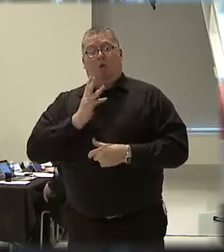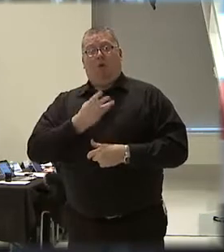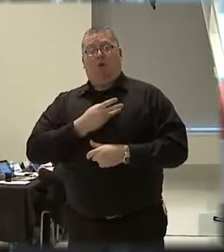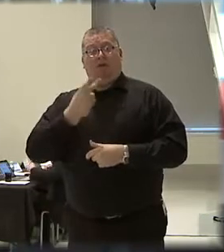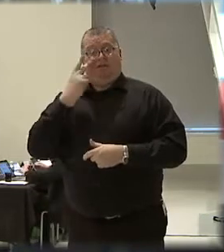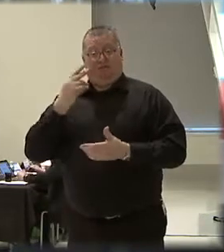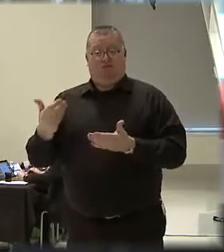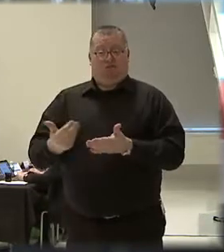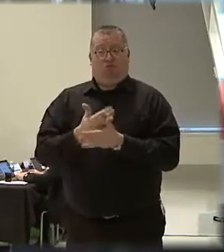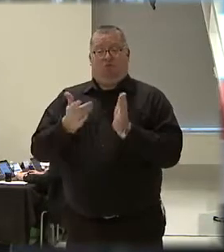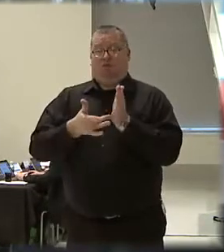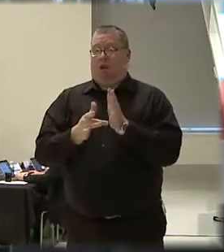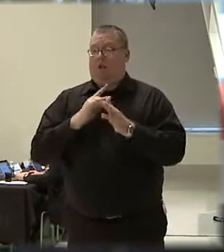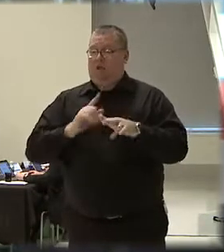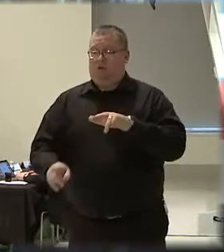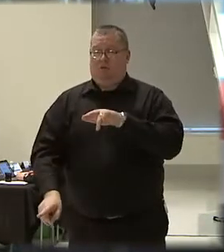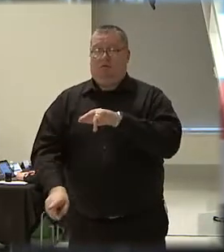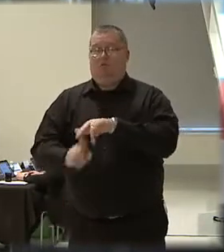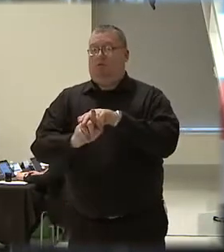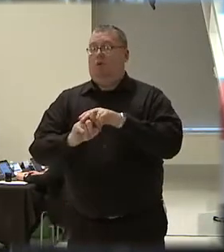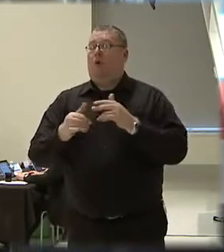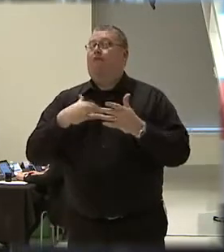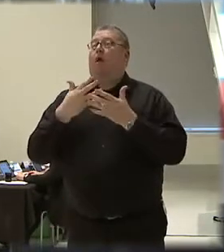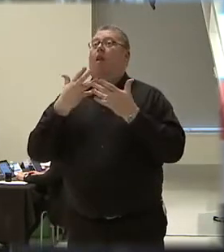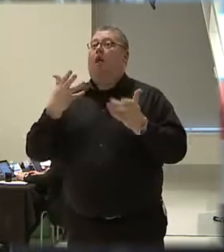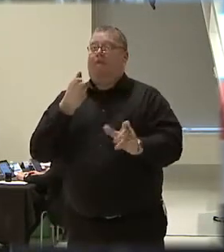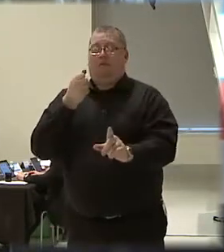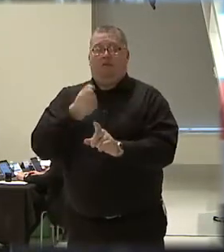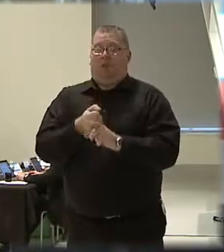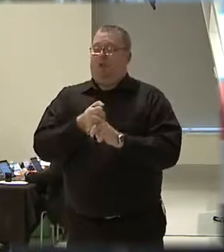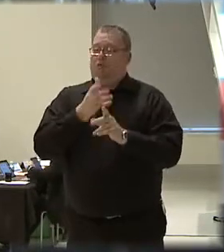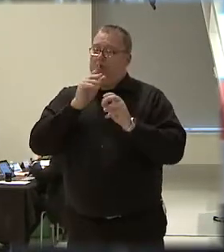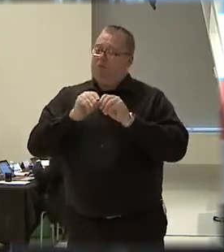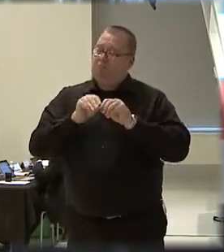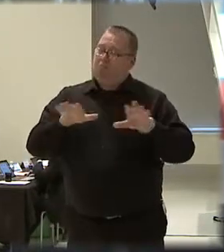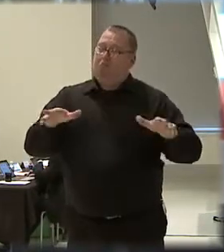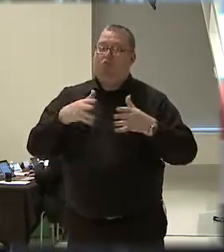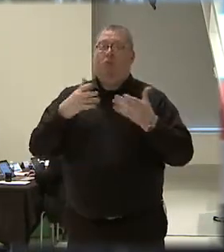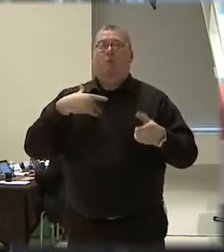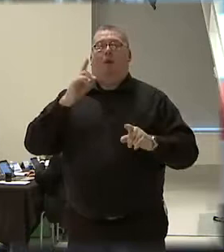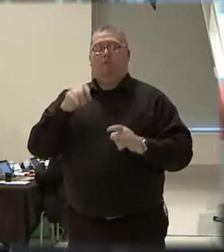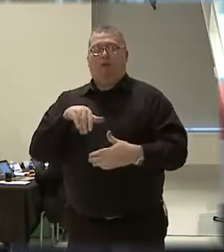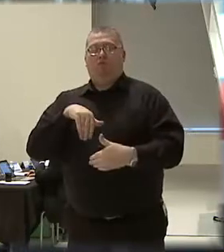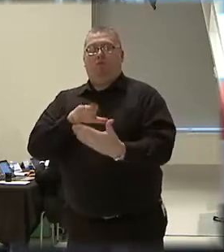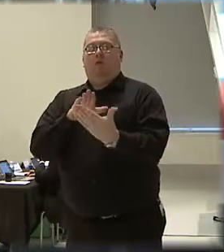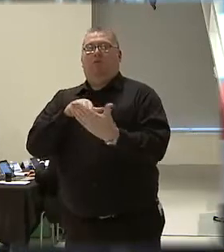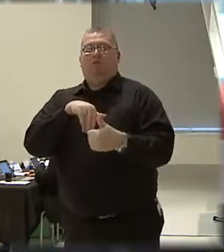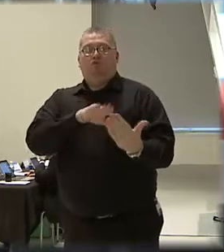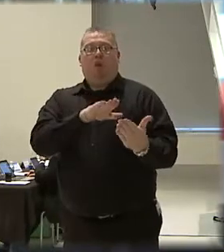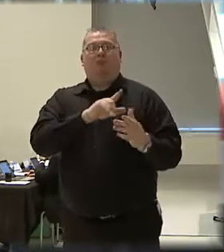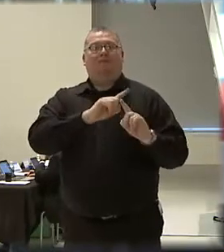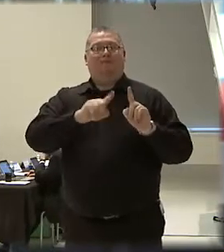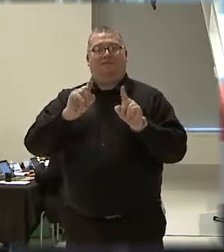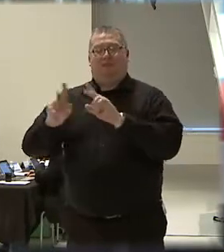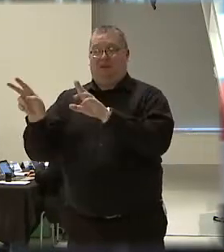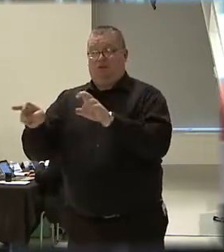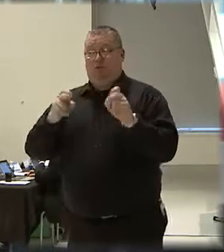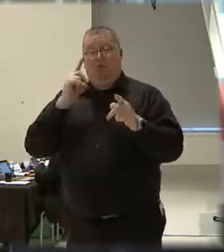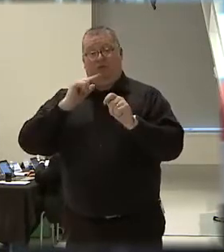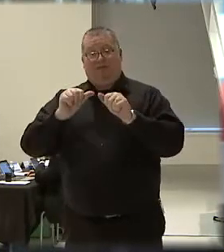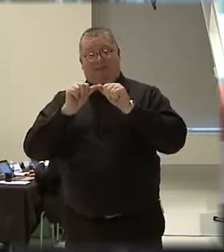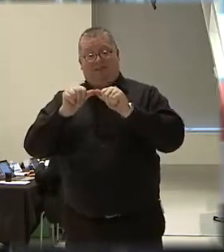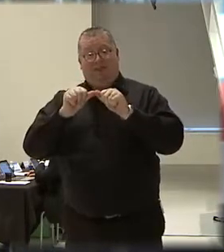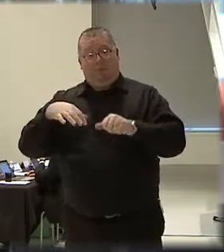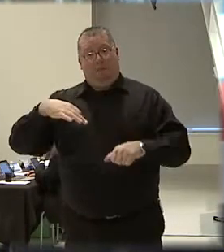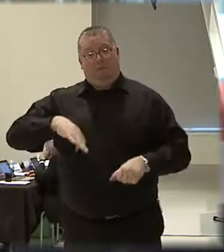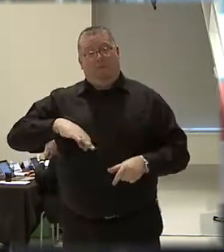emerging technology that would have vast implications that would have to be addressed to create a sustainable advancement in how we serve the